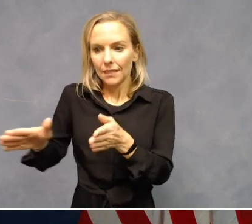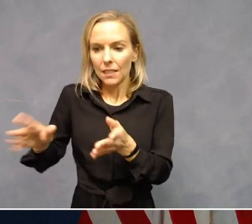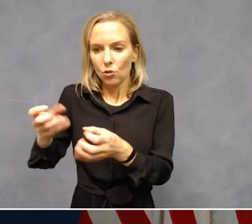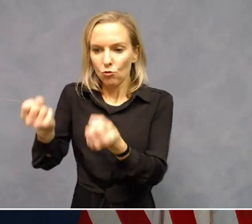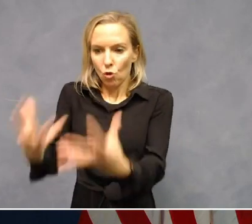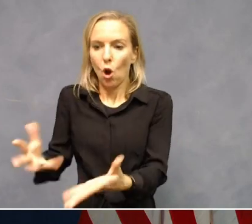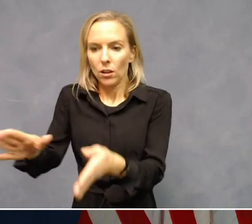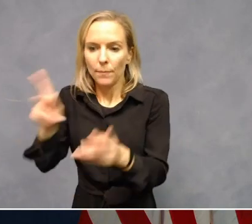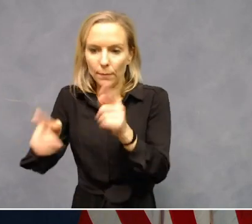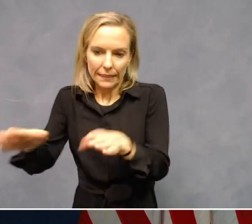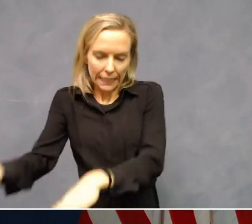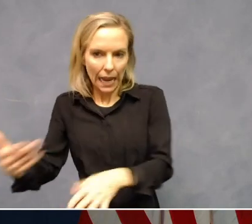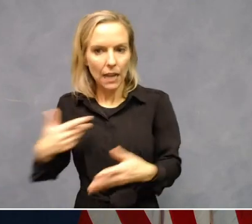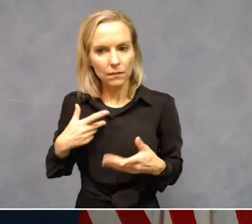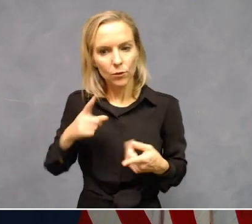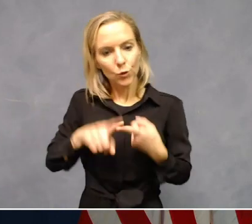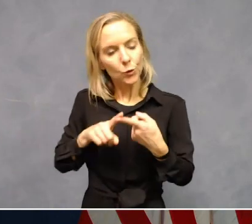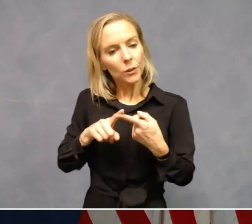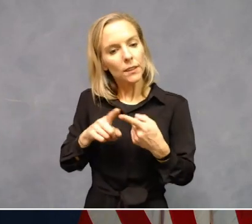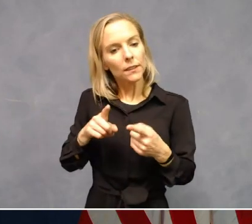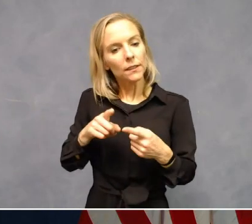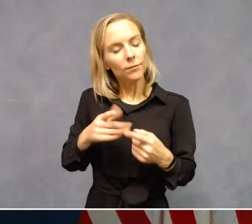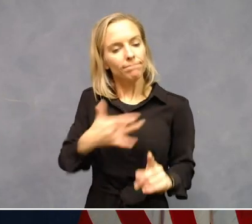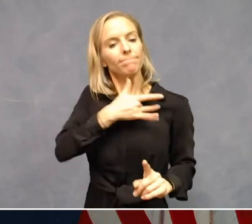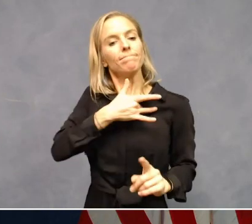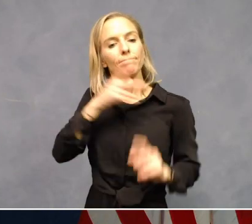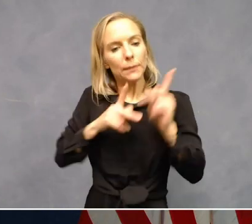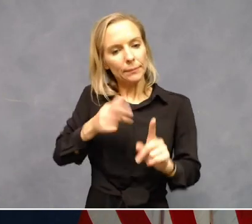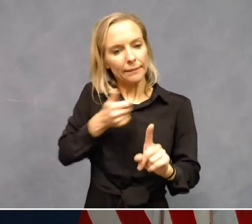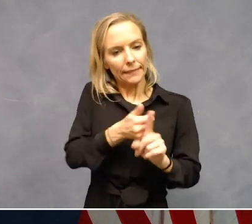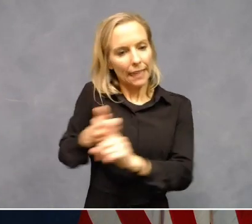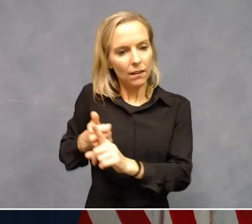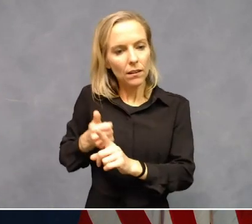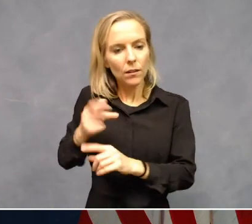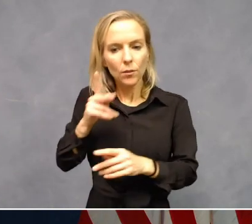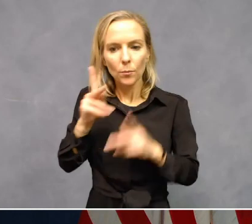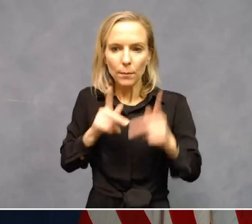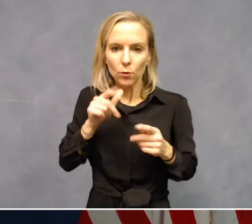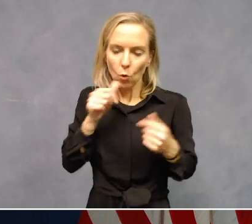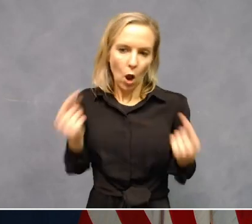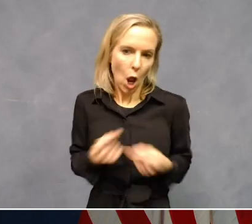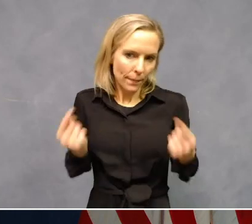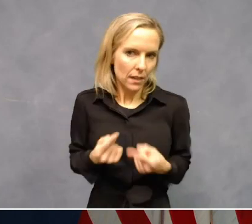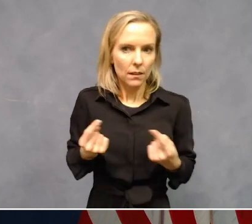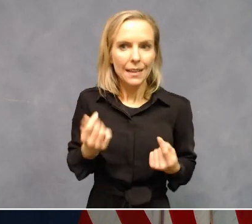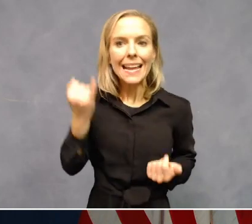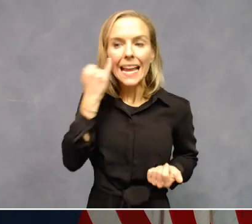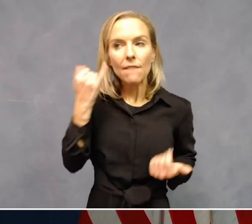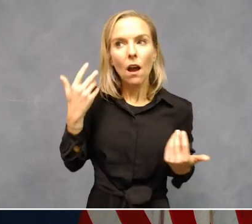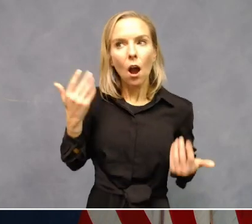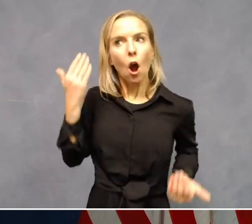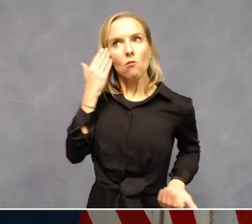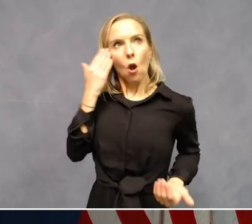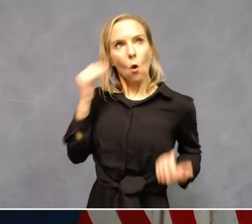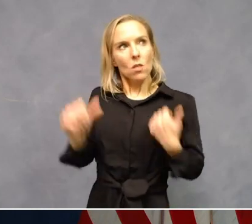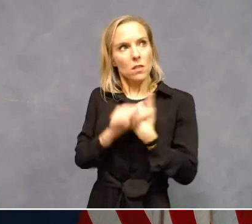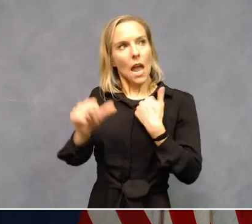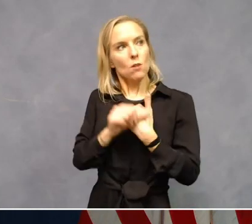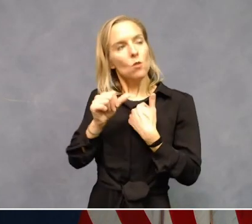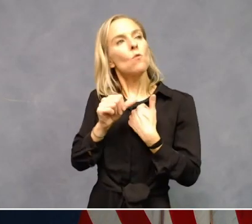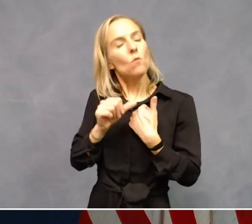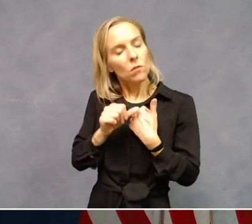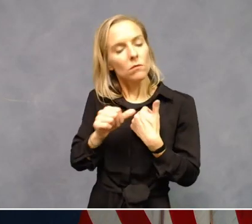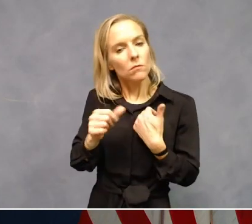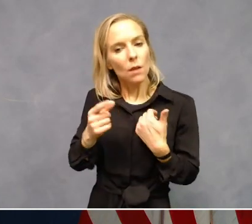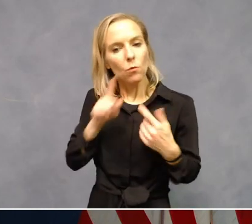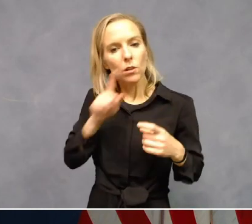themselves so that we don't end up with people being harmed, where if they would have known the danger that's out there, they would have skipped